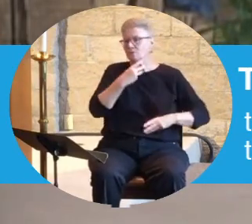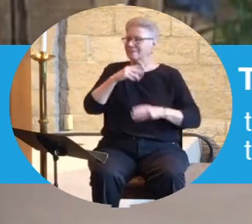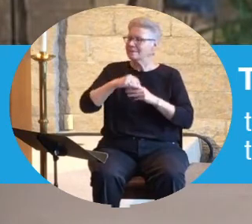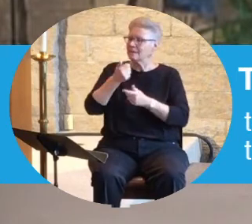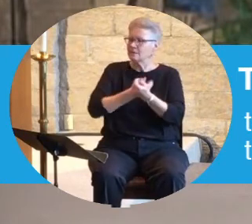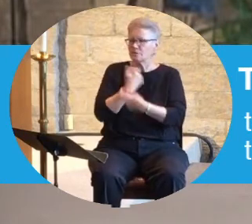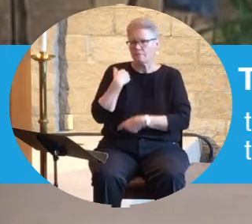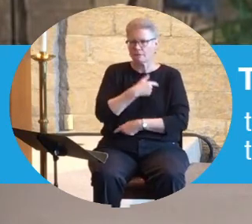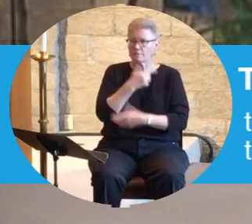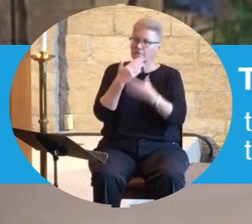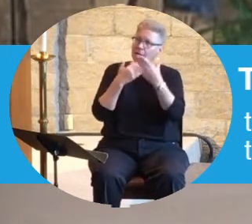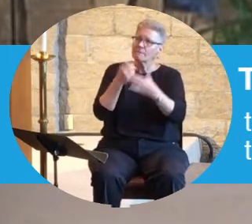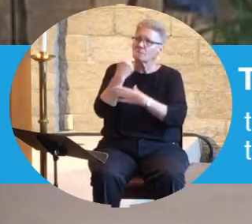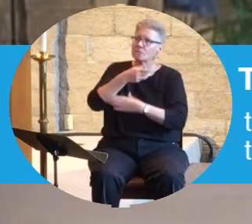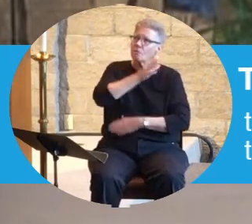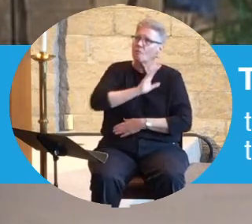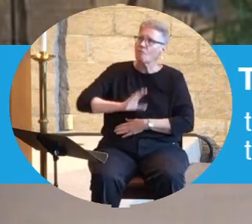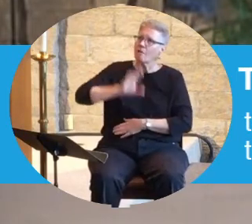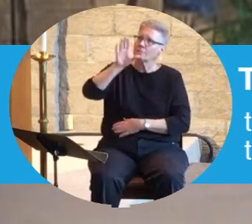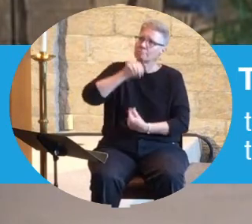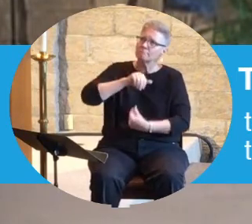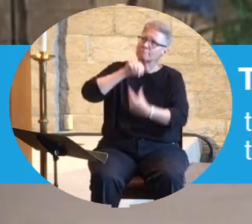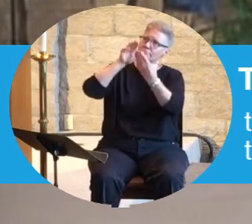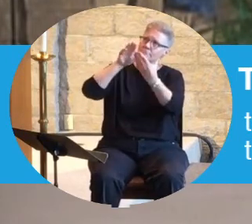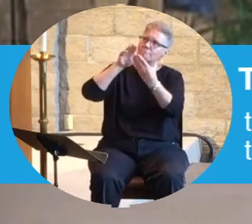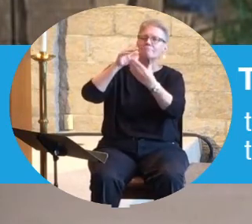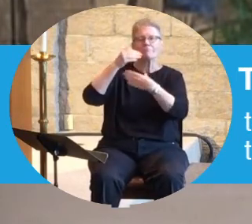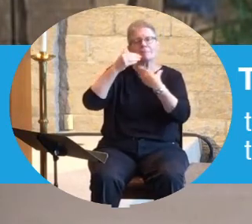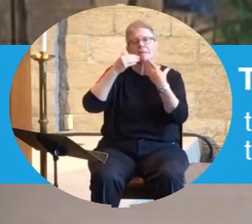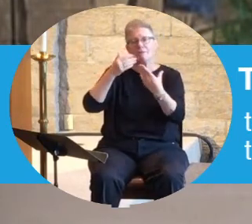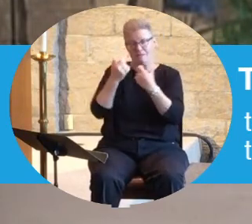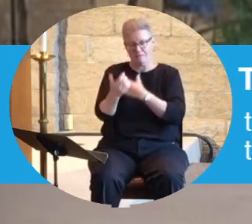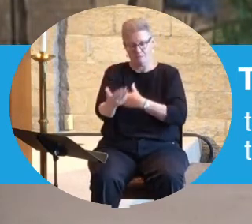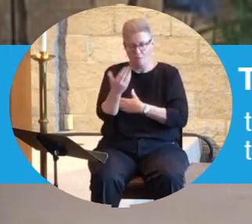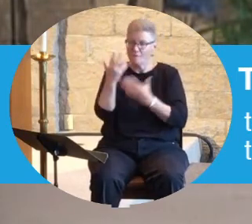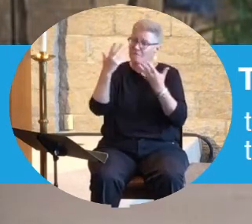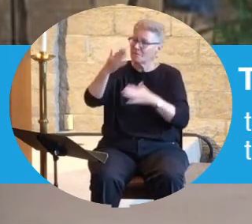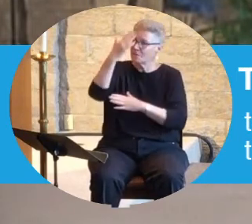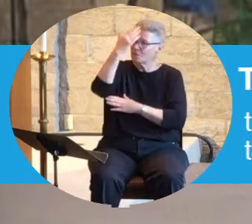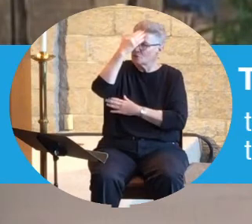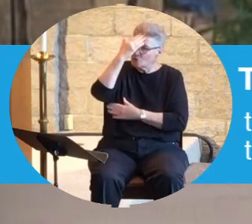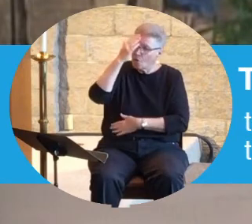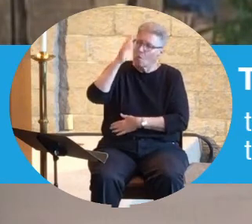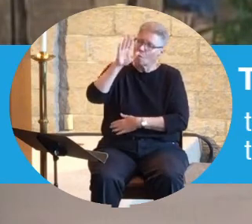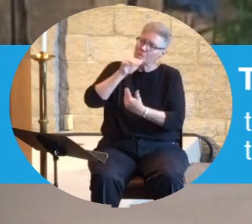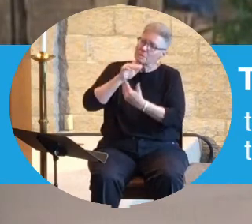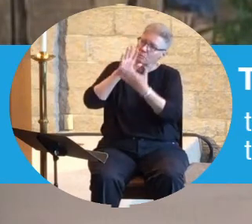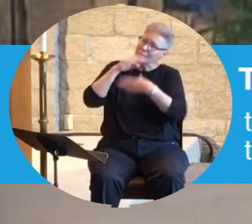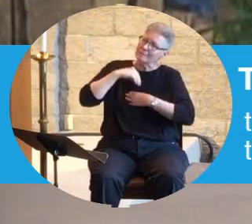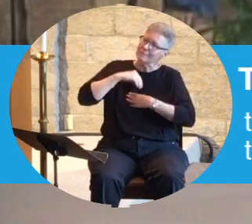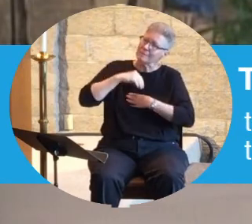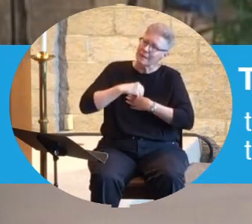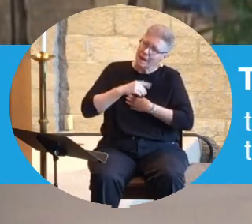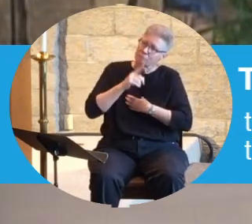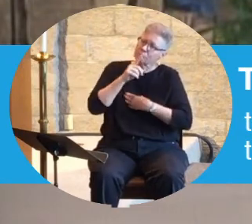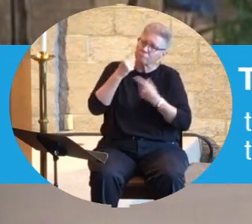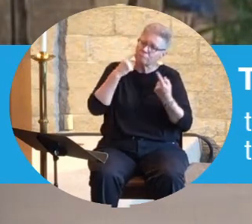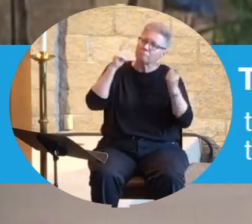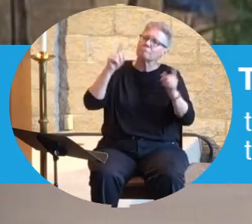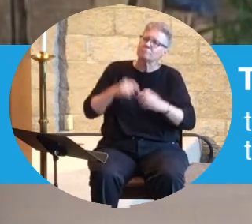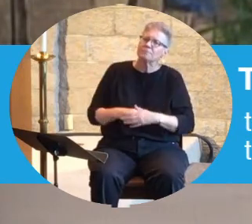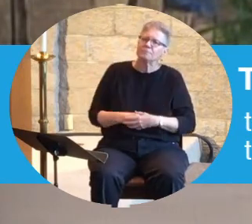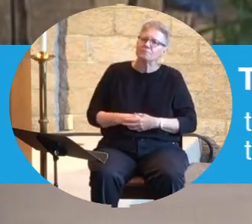presence. Thankful this morning that we know this presence within as a prospering presence. That God is truly the